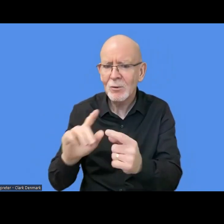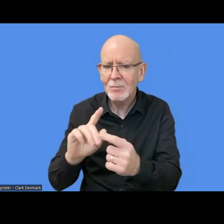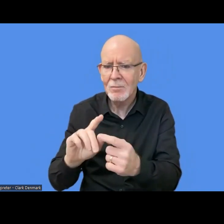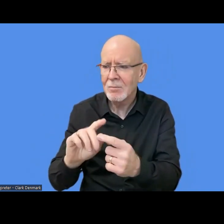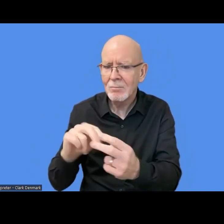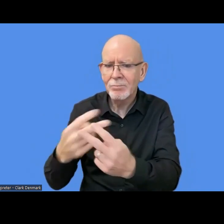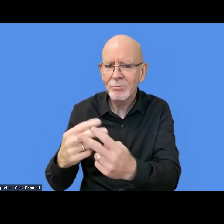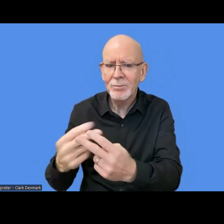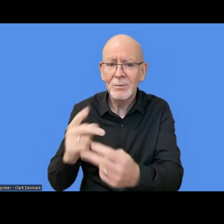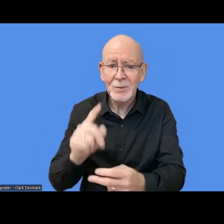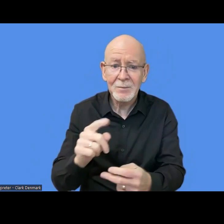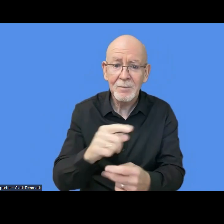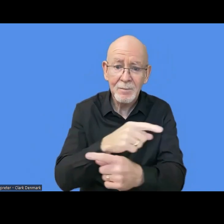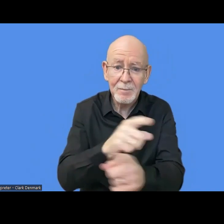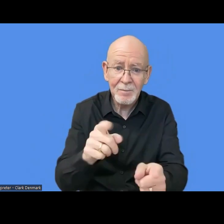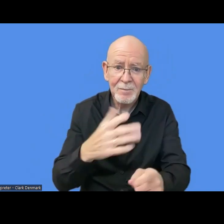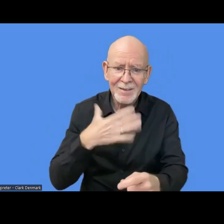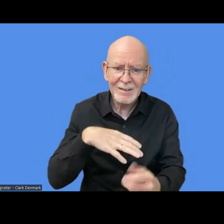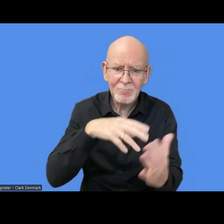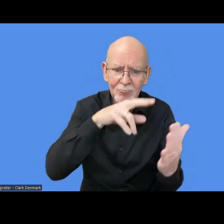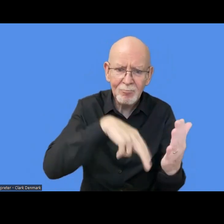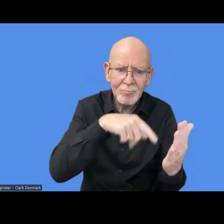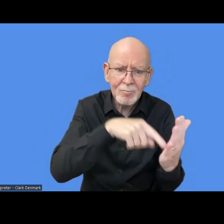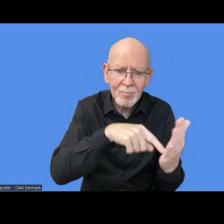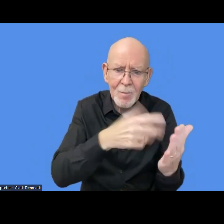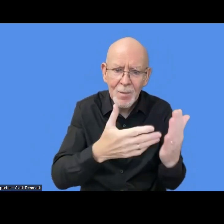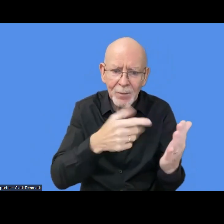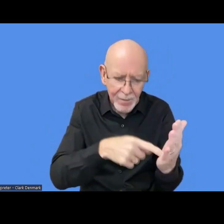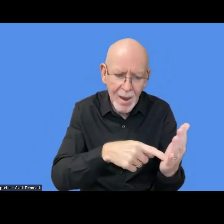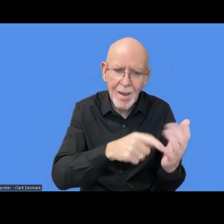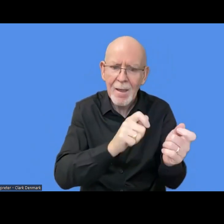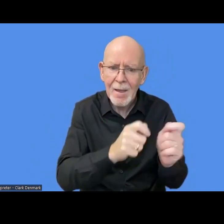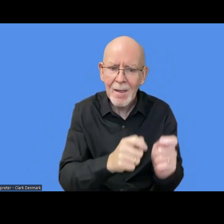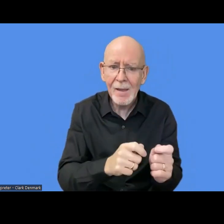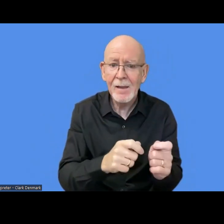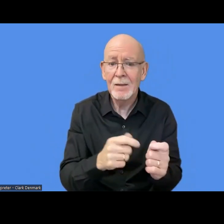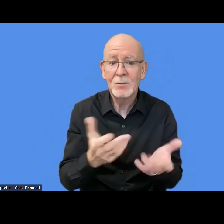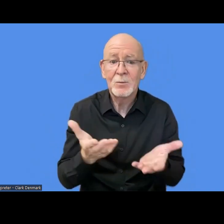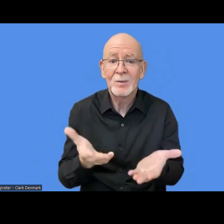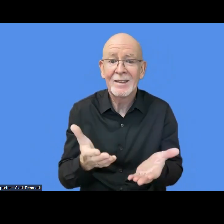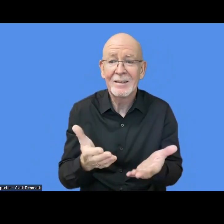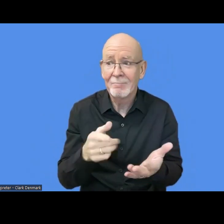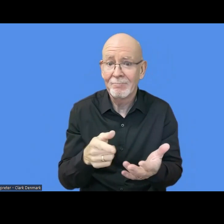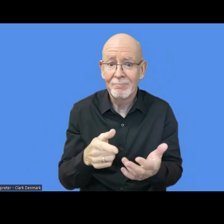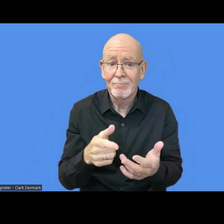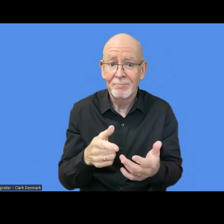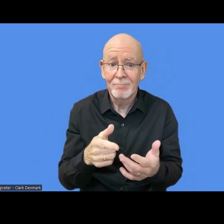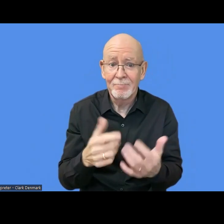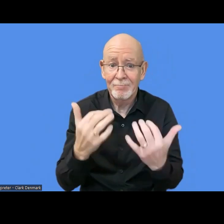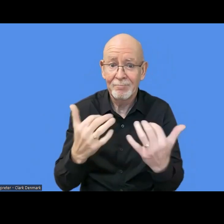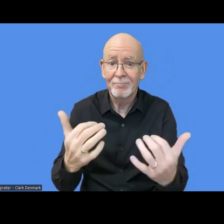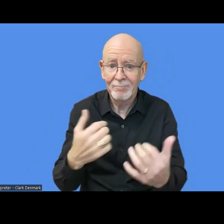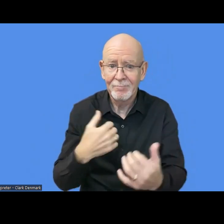company representatives, of course, as a primary target audience. At the same time, we have representatives from